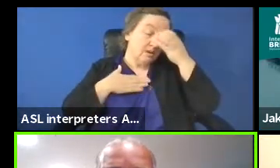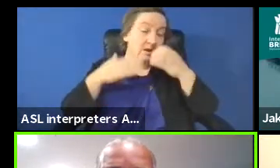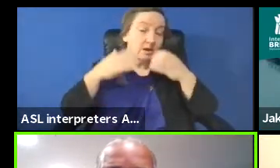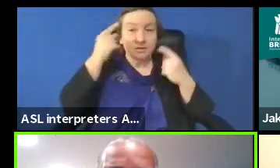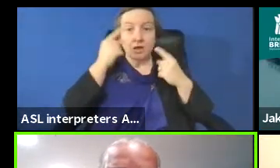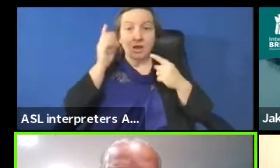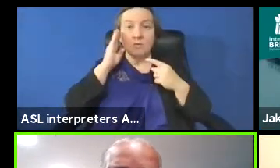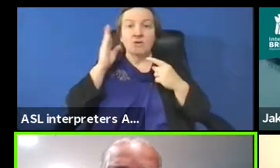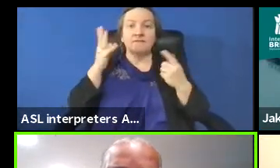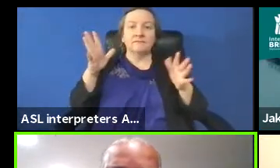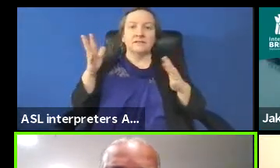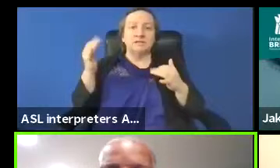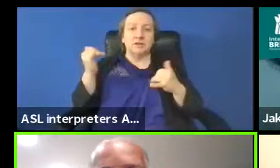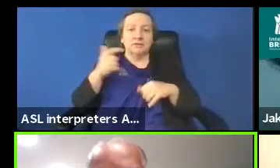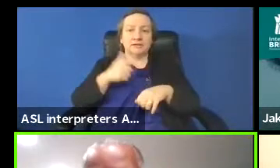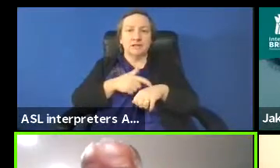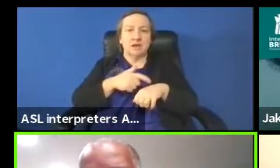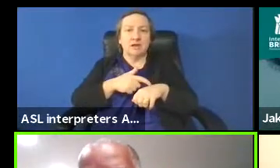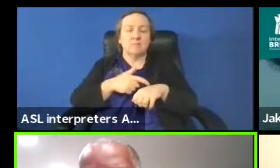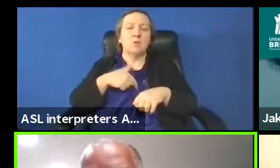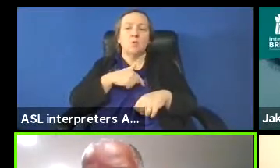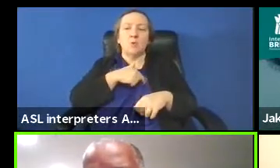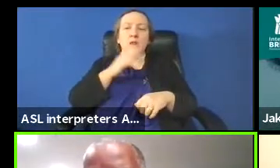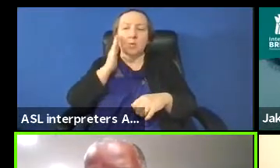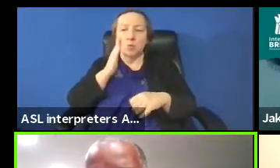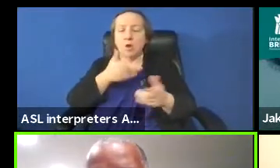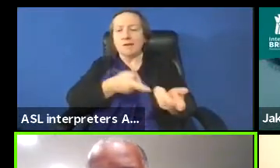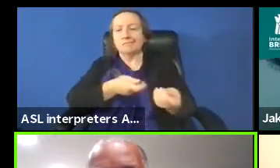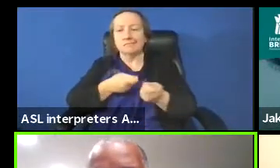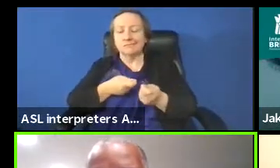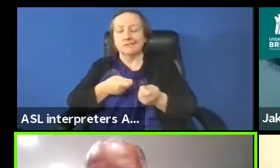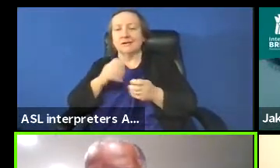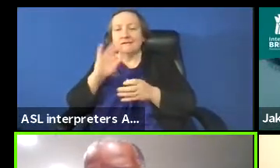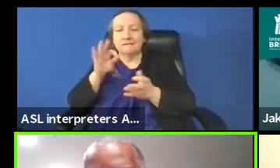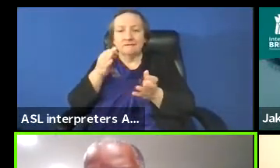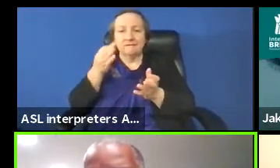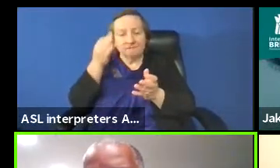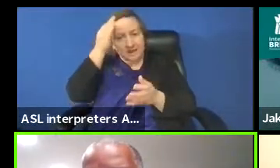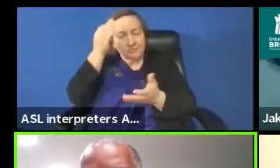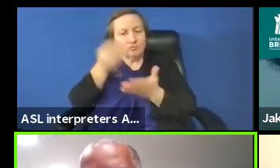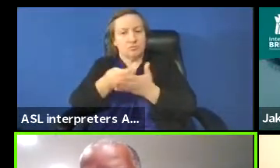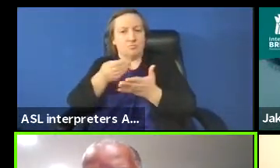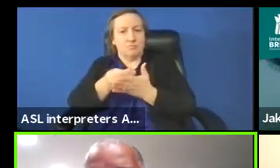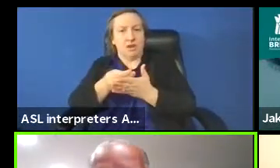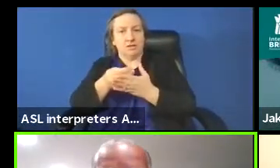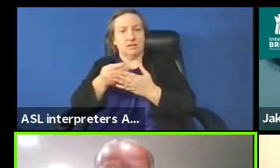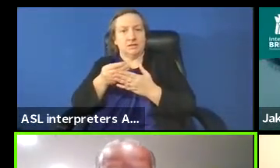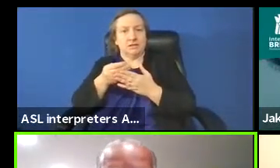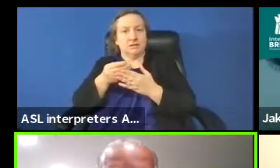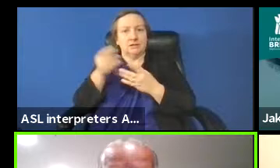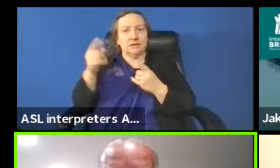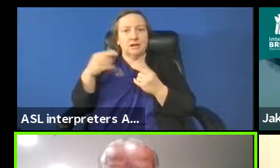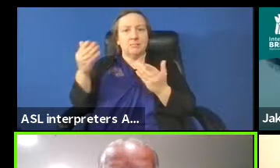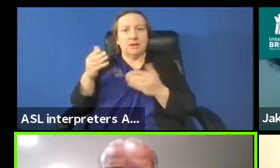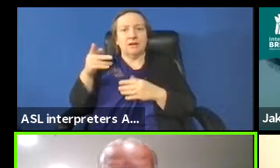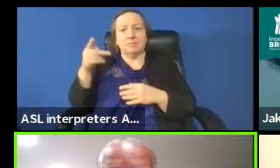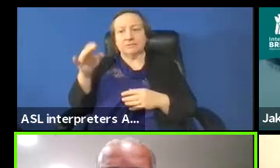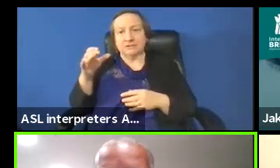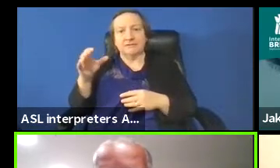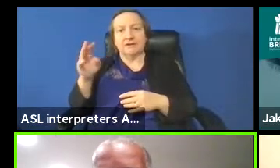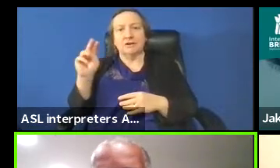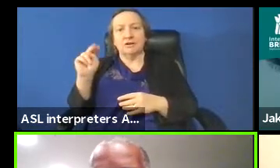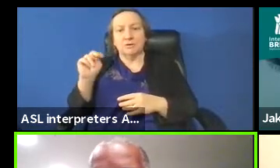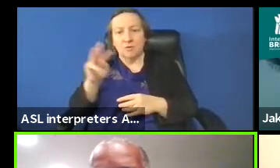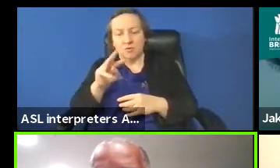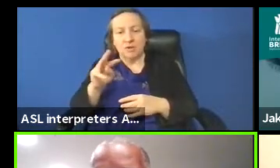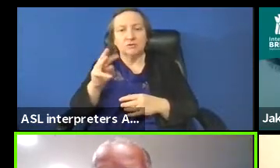time, and we're going to attract those federal dollars here to the Pacific Northwest to get